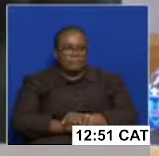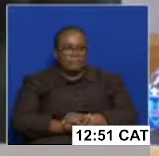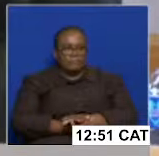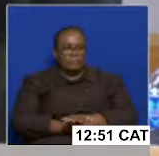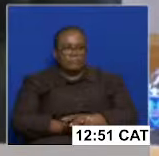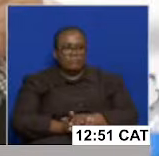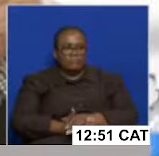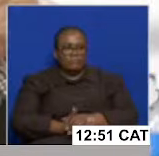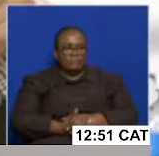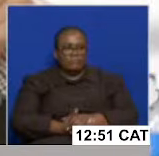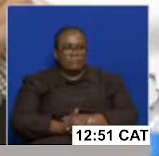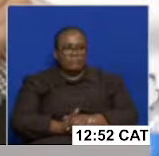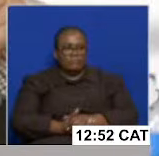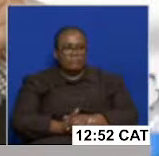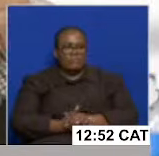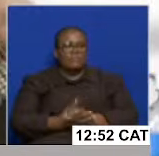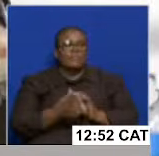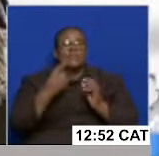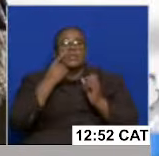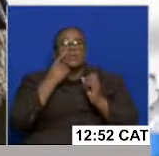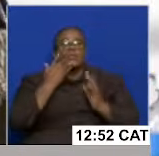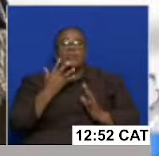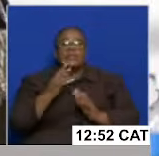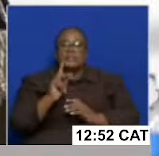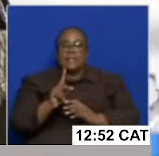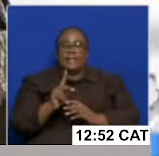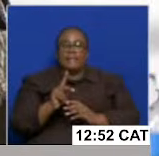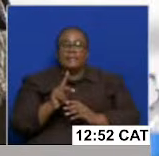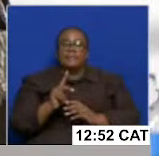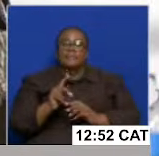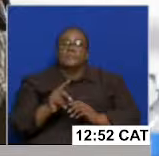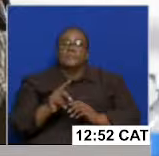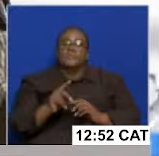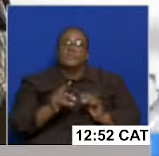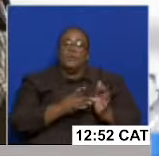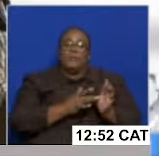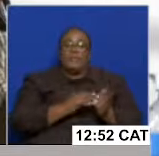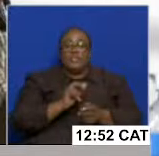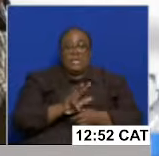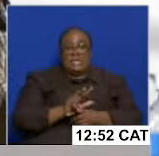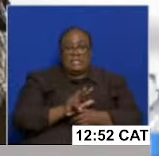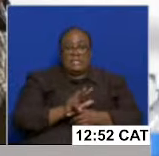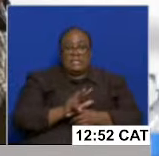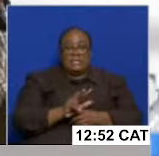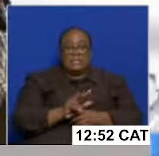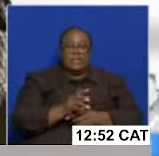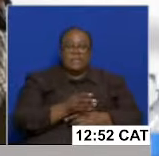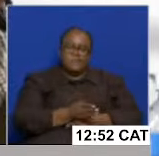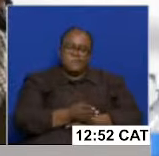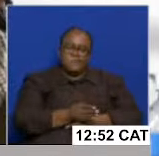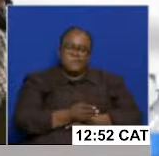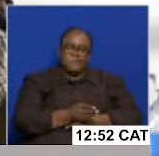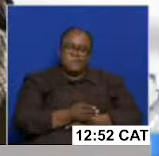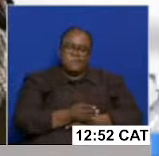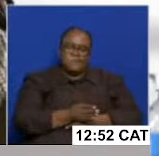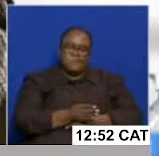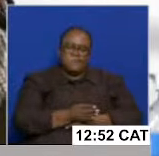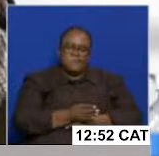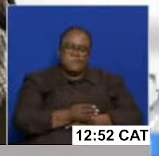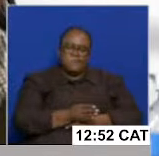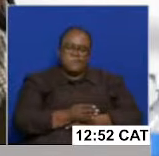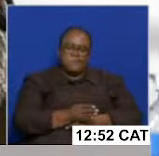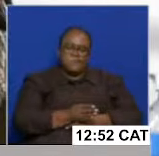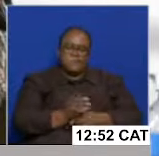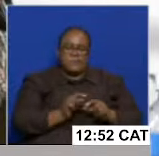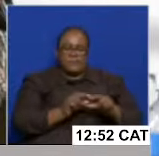still on the bottom there of page 8, there is, right under the text that says, hi dear, have you heard